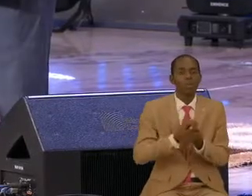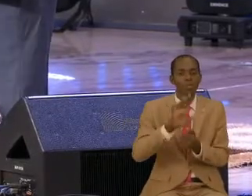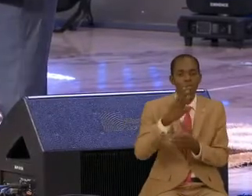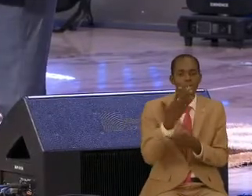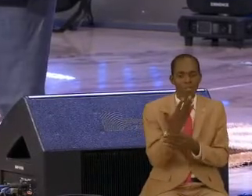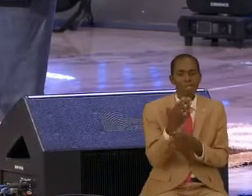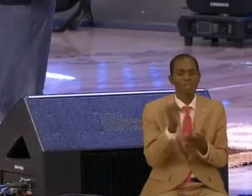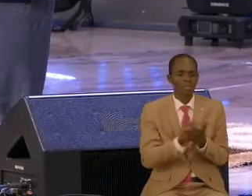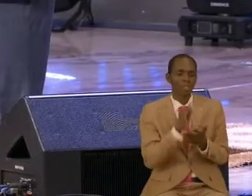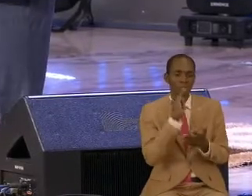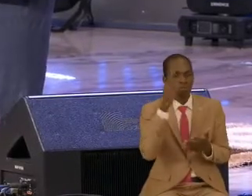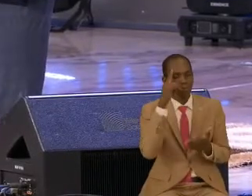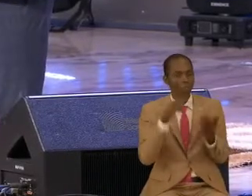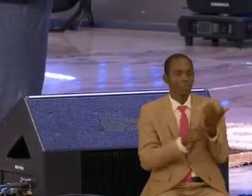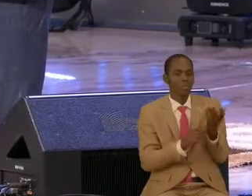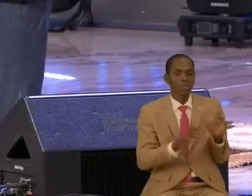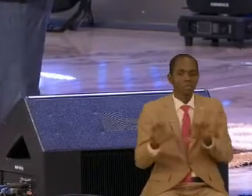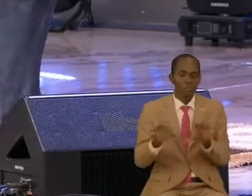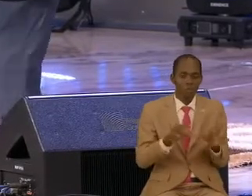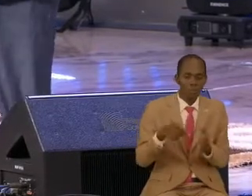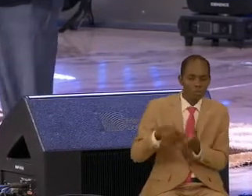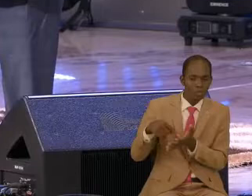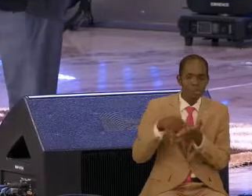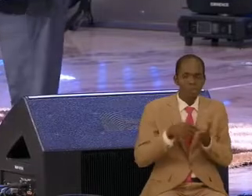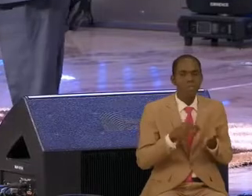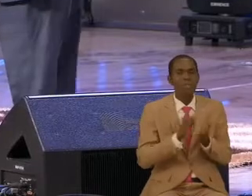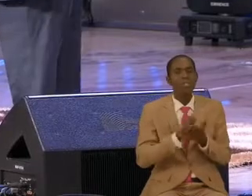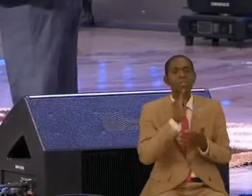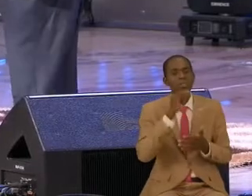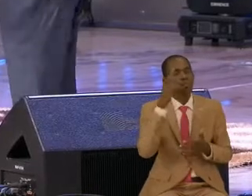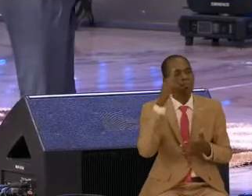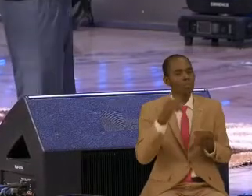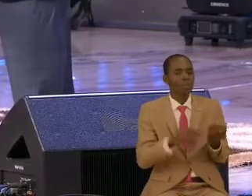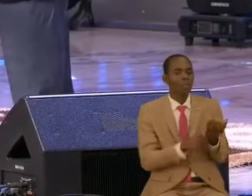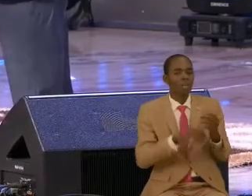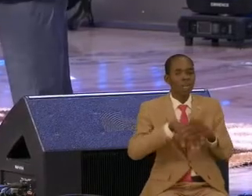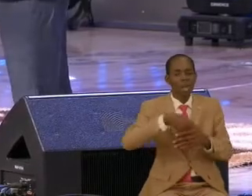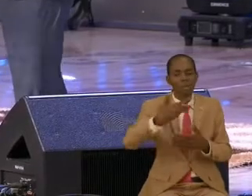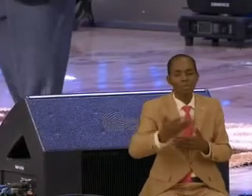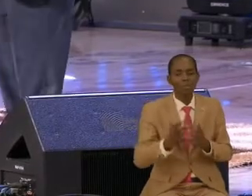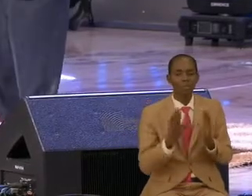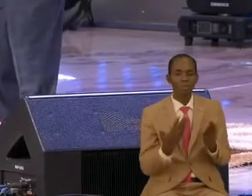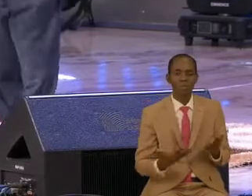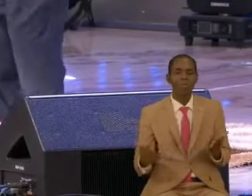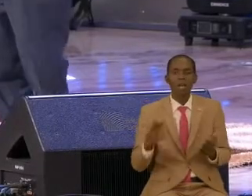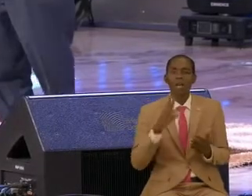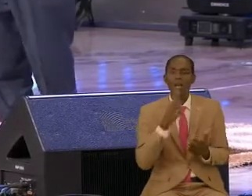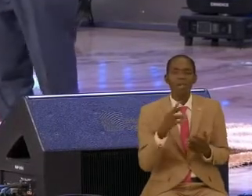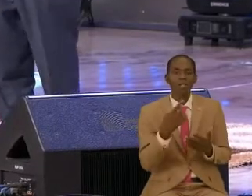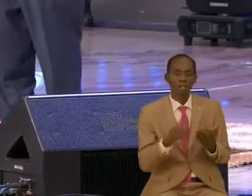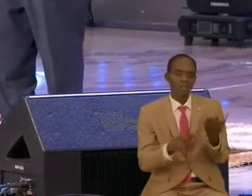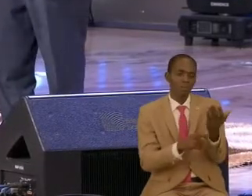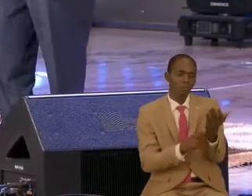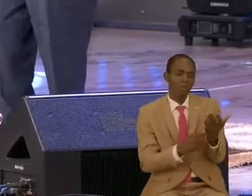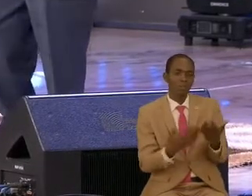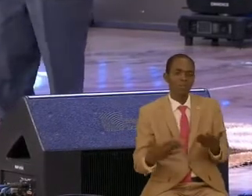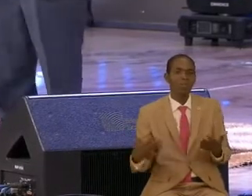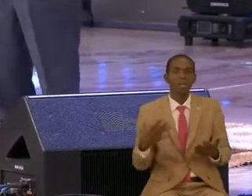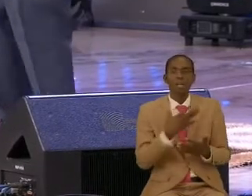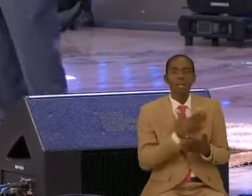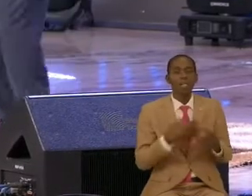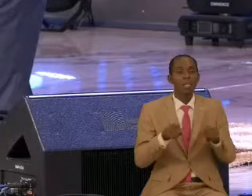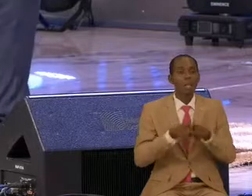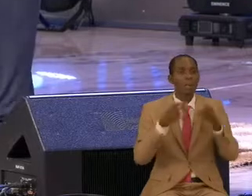then don't do this and do this, that's all the flesh. External things, that's all about the flesh. And it says, as many as